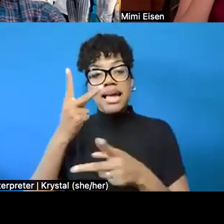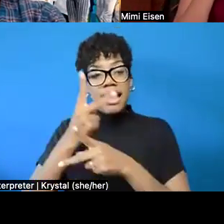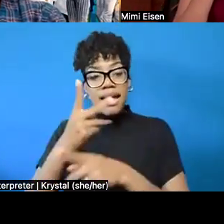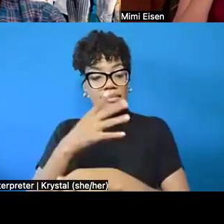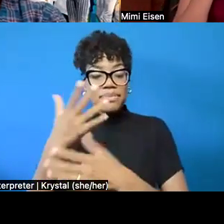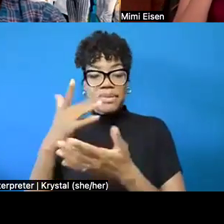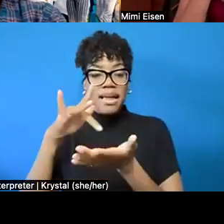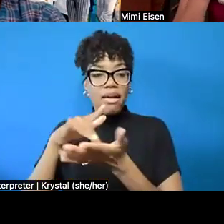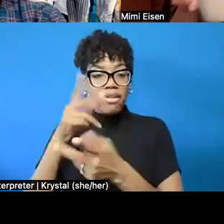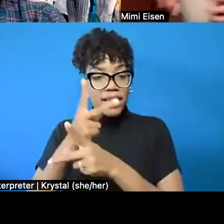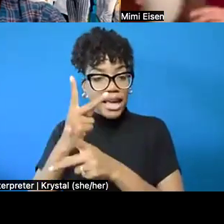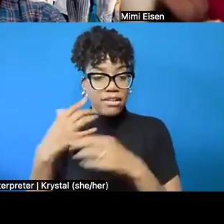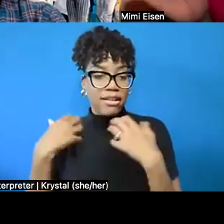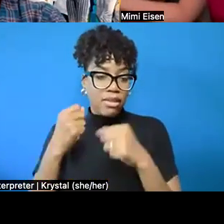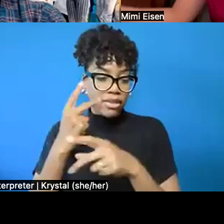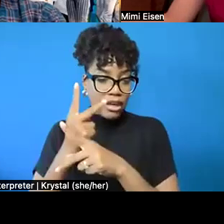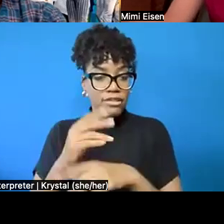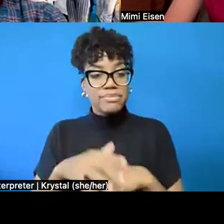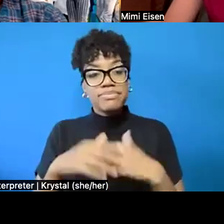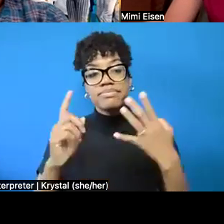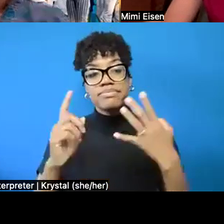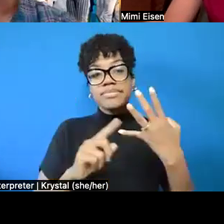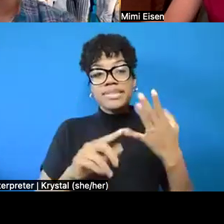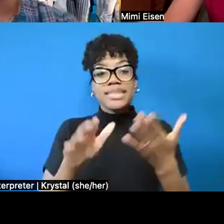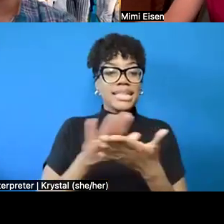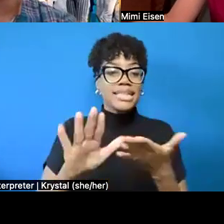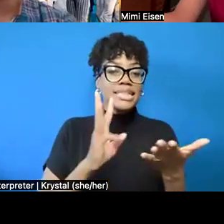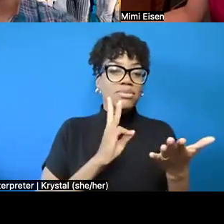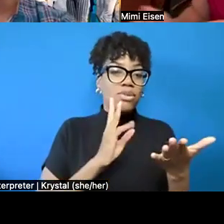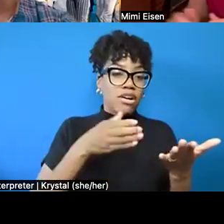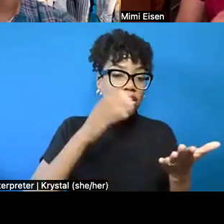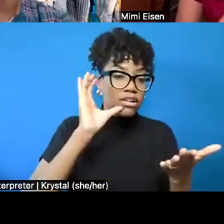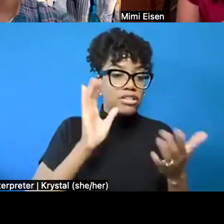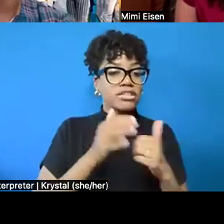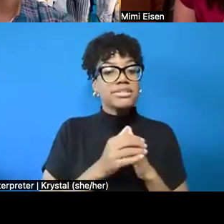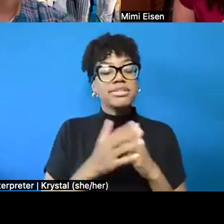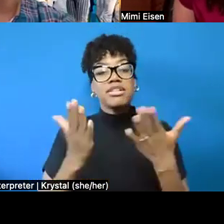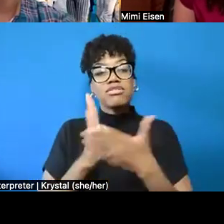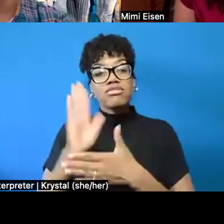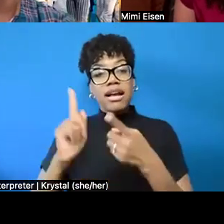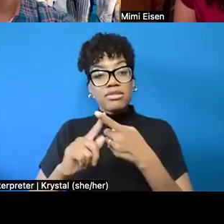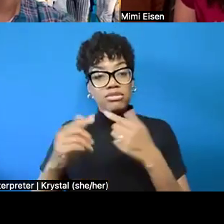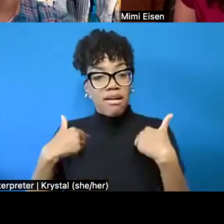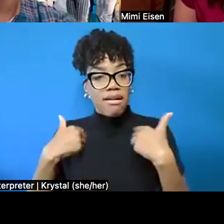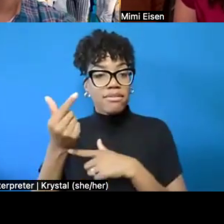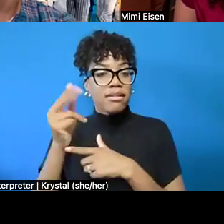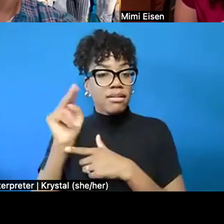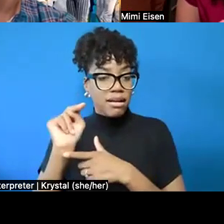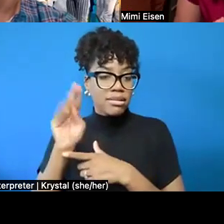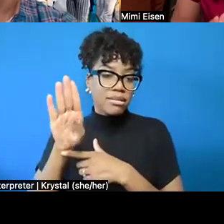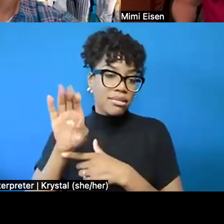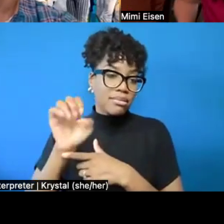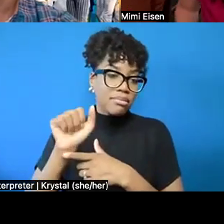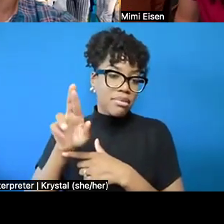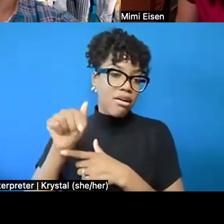right to bear arms, the right to a living wage, the right to paid family leave, and then the students